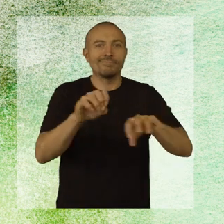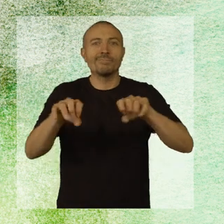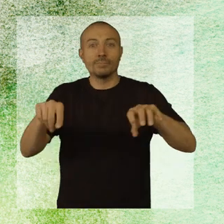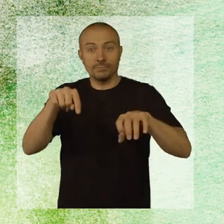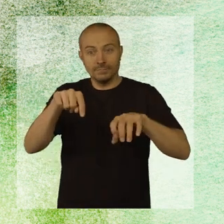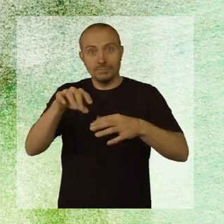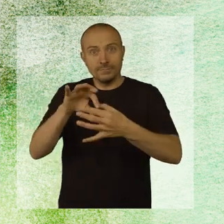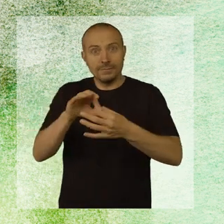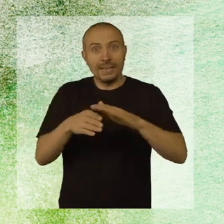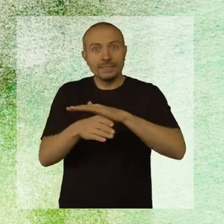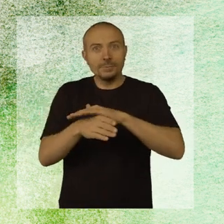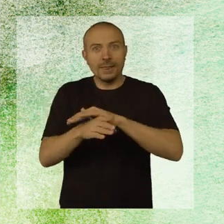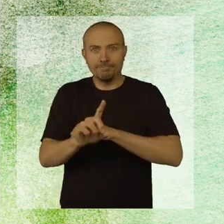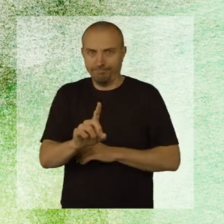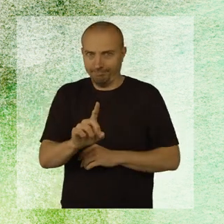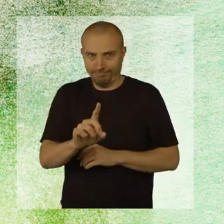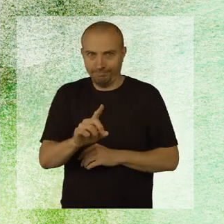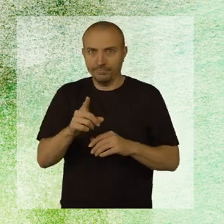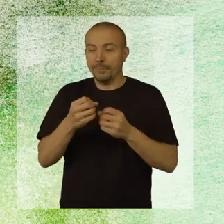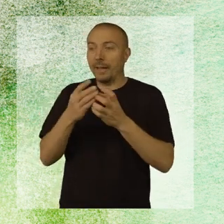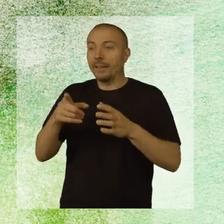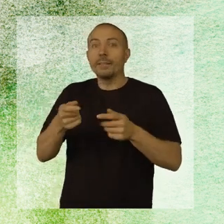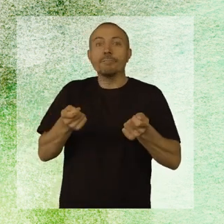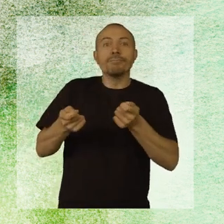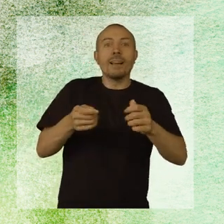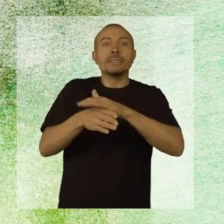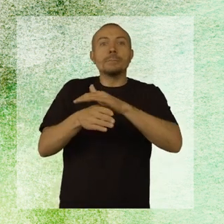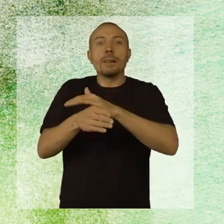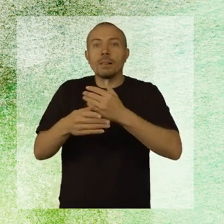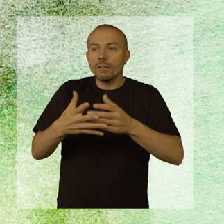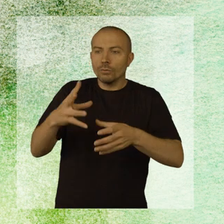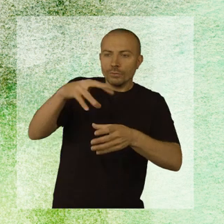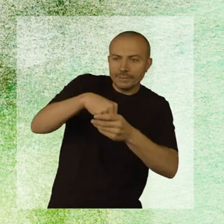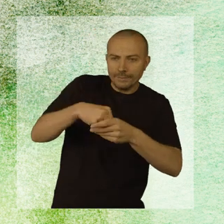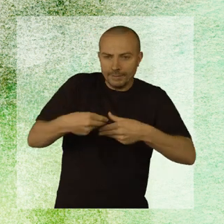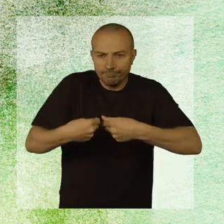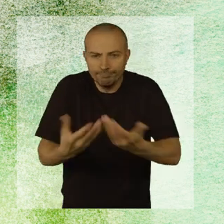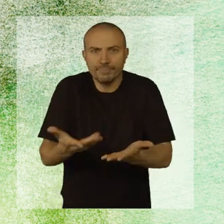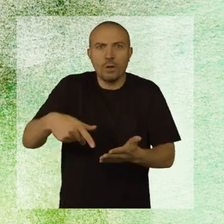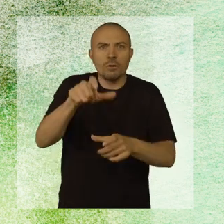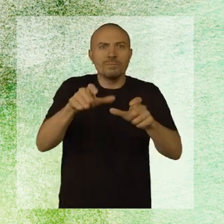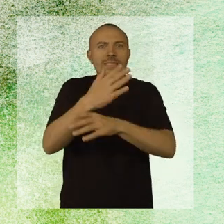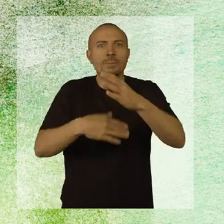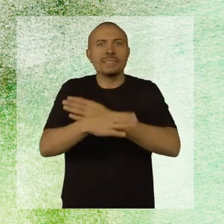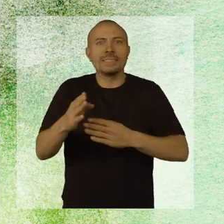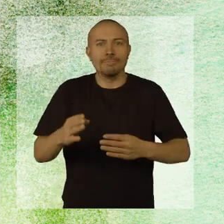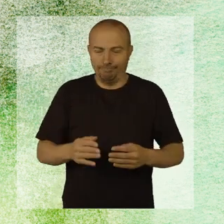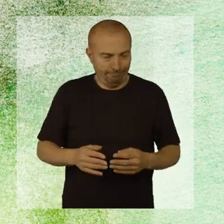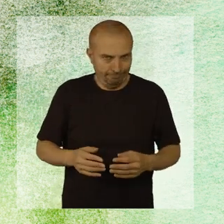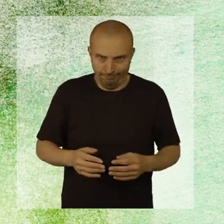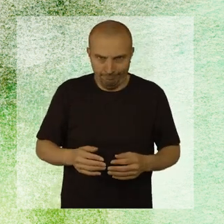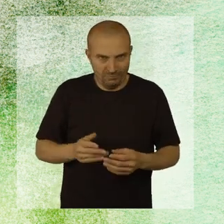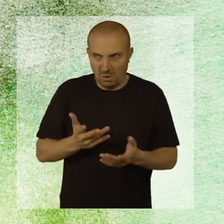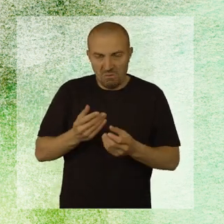internally displaced people are not designed accessible and are not managed in accessible